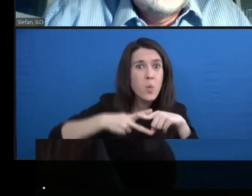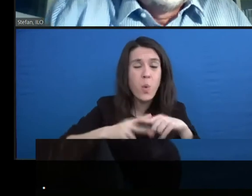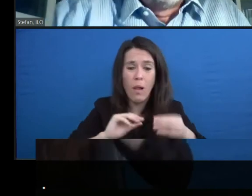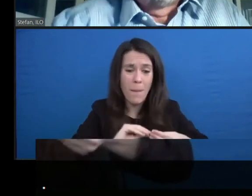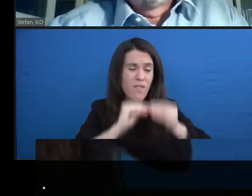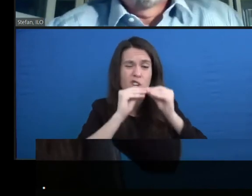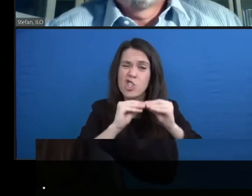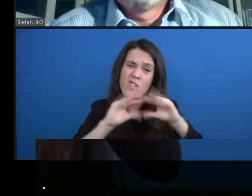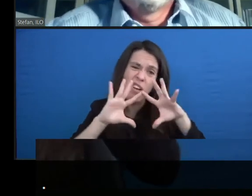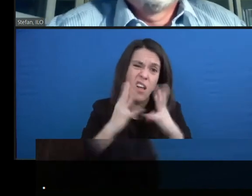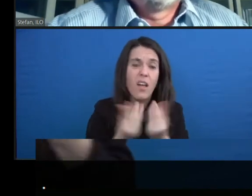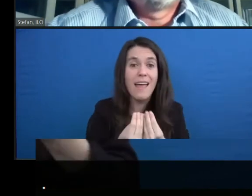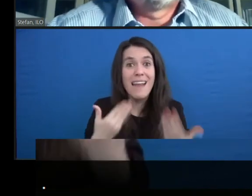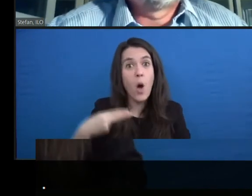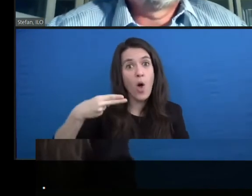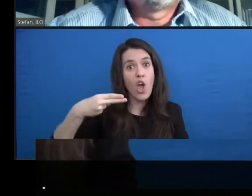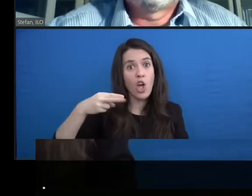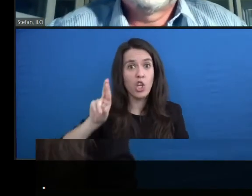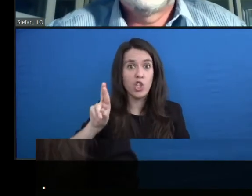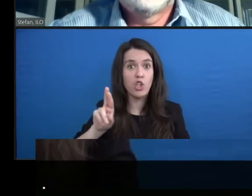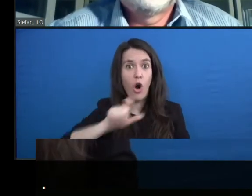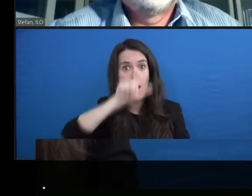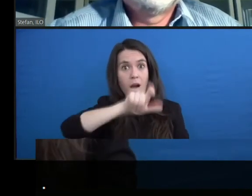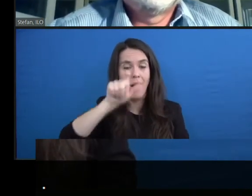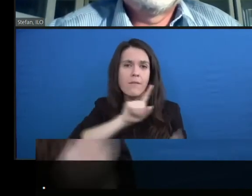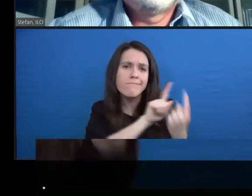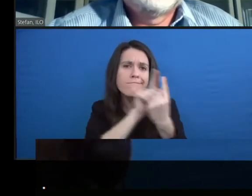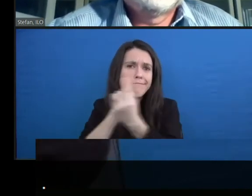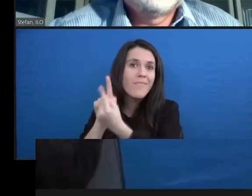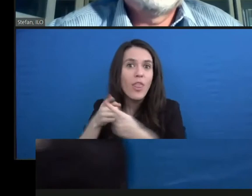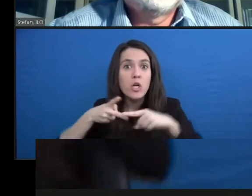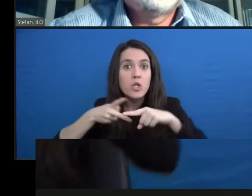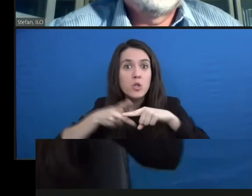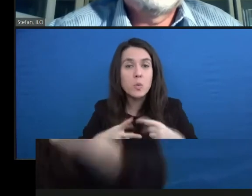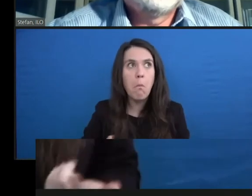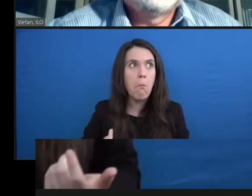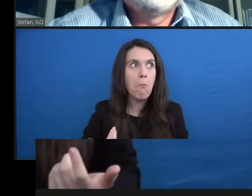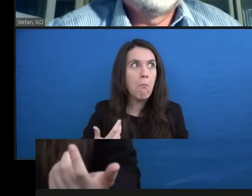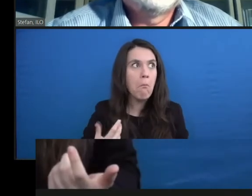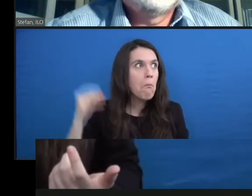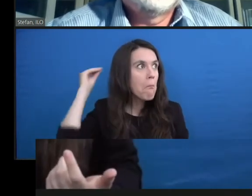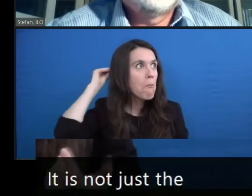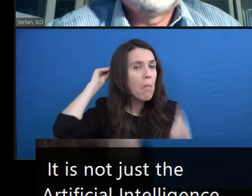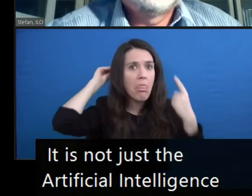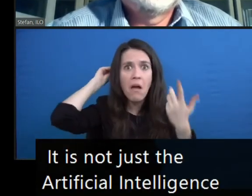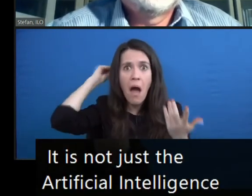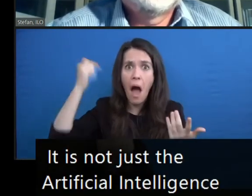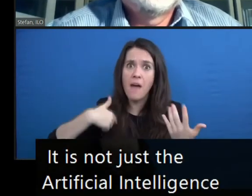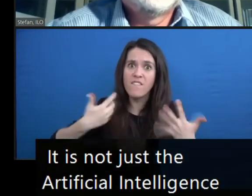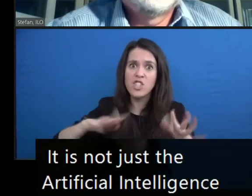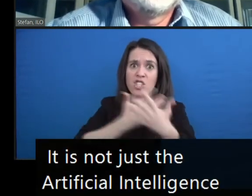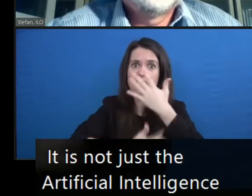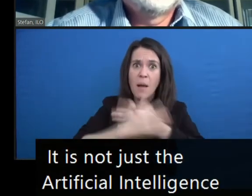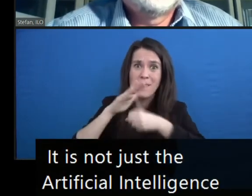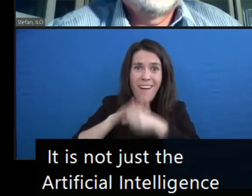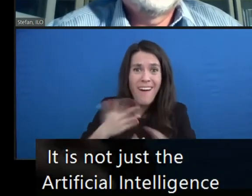fact that the HR and the diversity people who use these tools don't understand disability discrimination. They don't understand, they have to